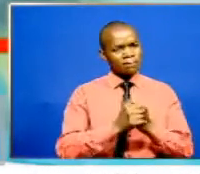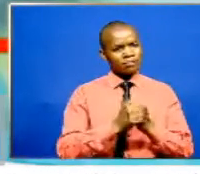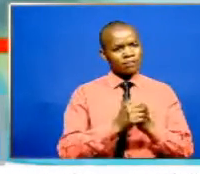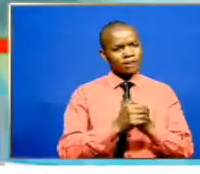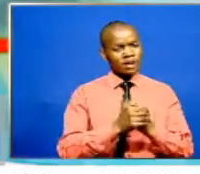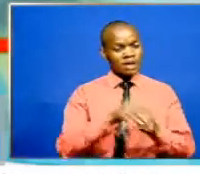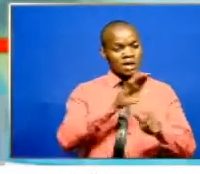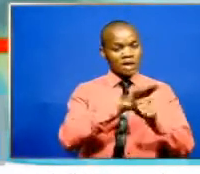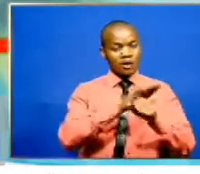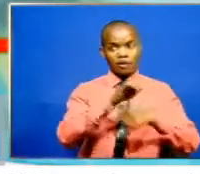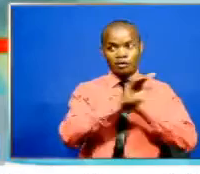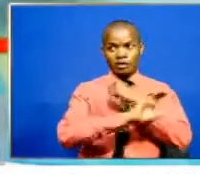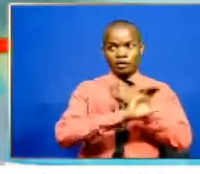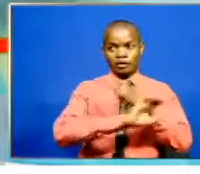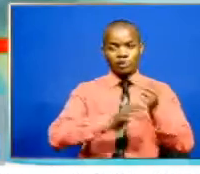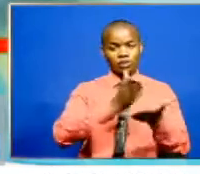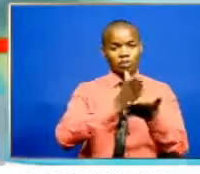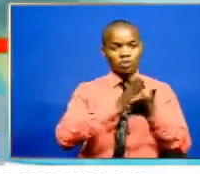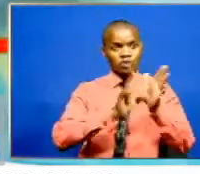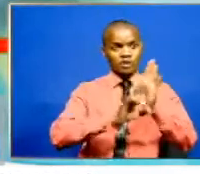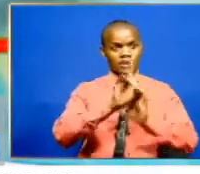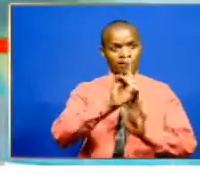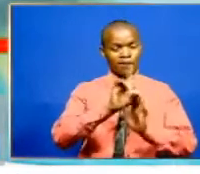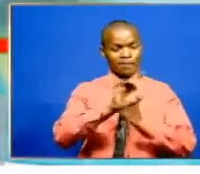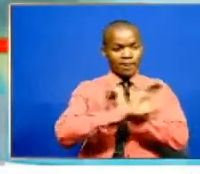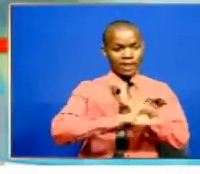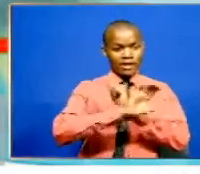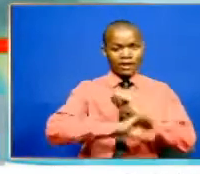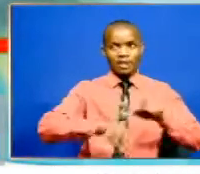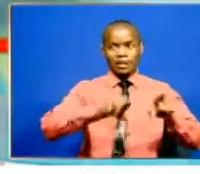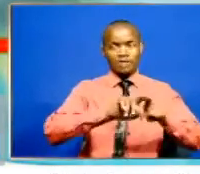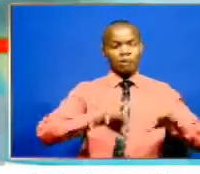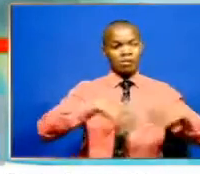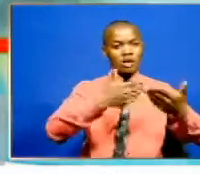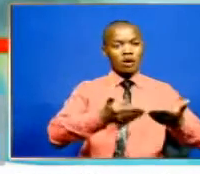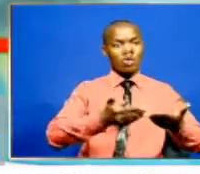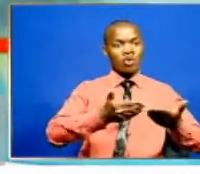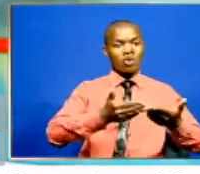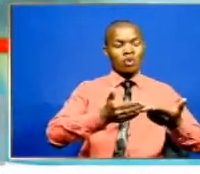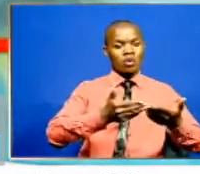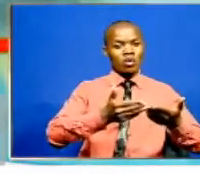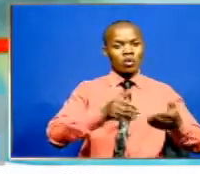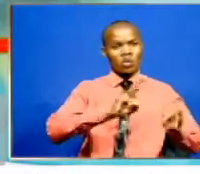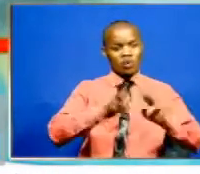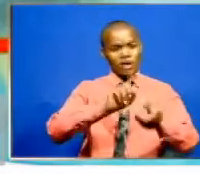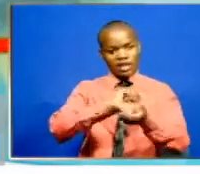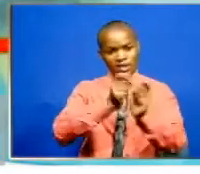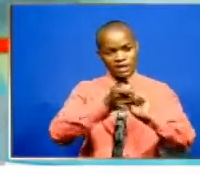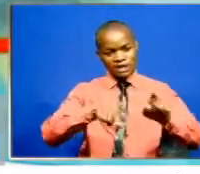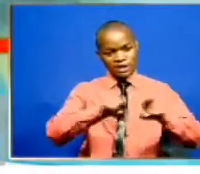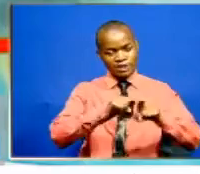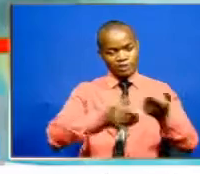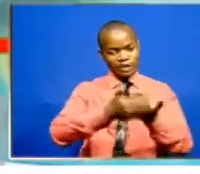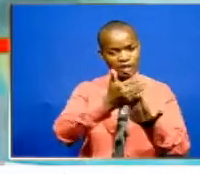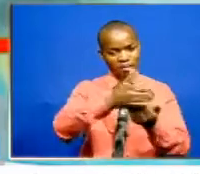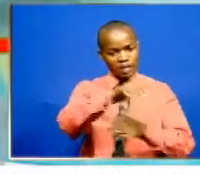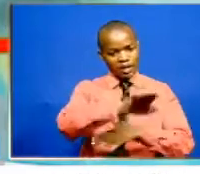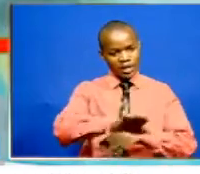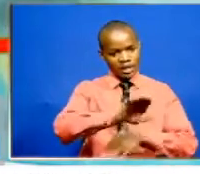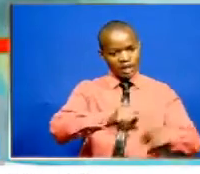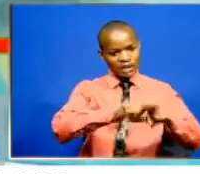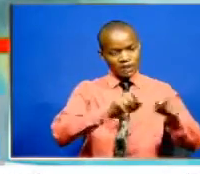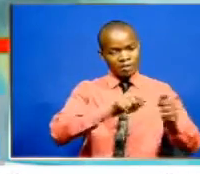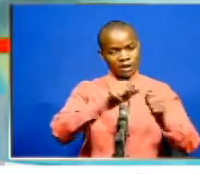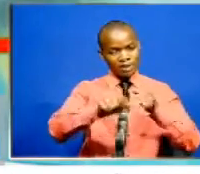are are developing countries in terms of climate change, in terms of nature conservation, and in terms of avoiding